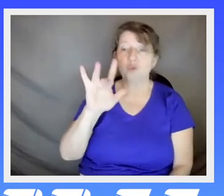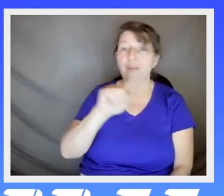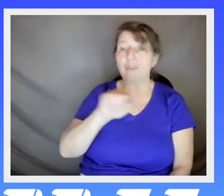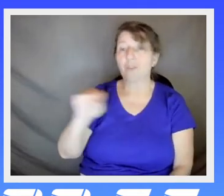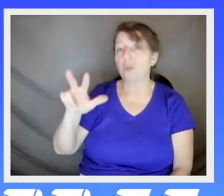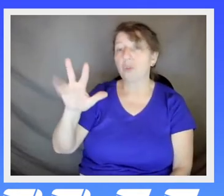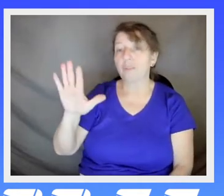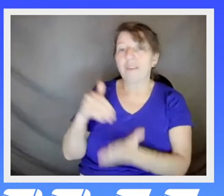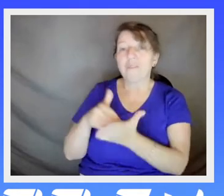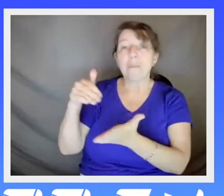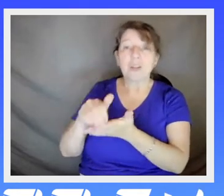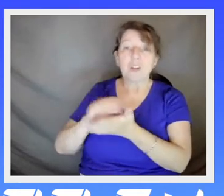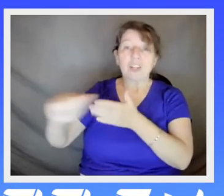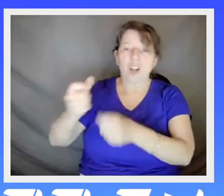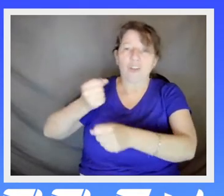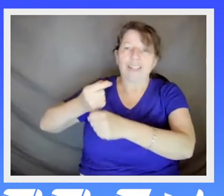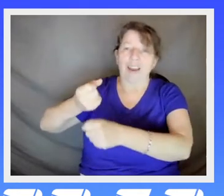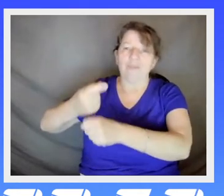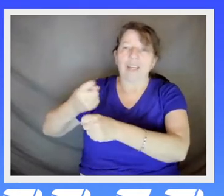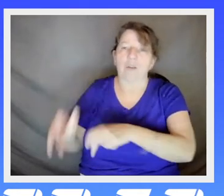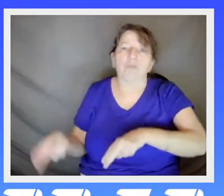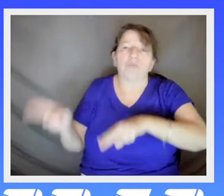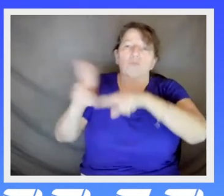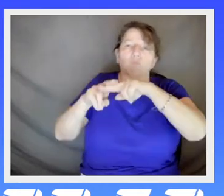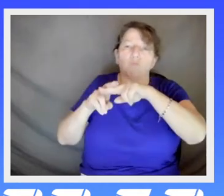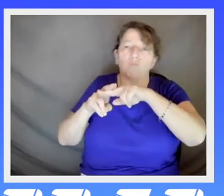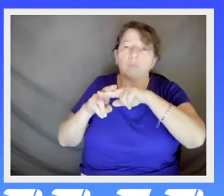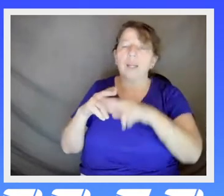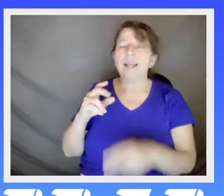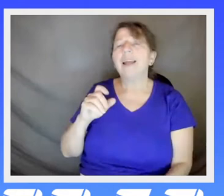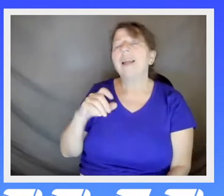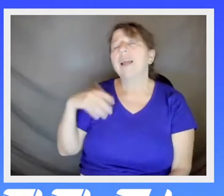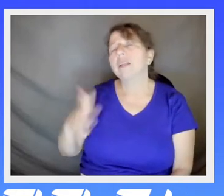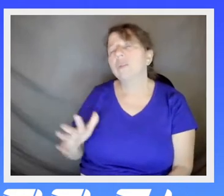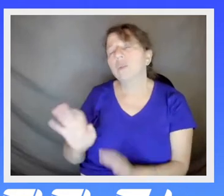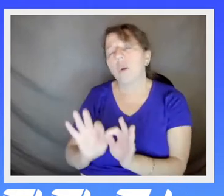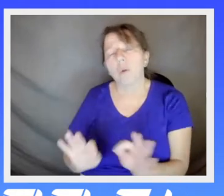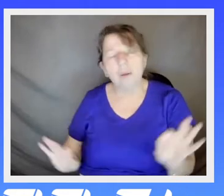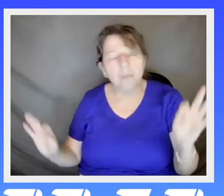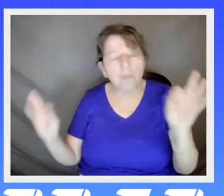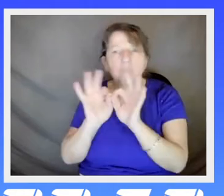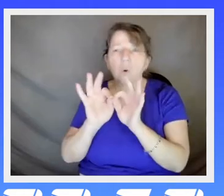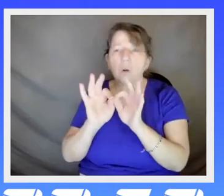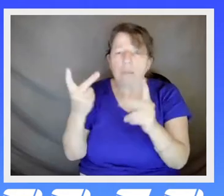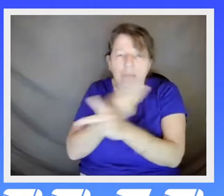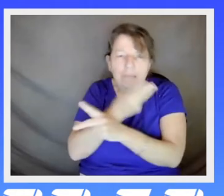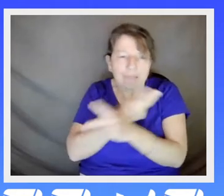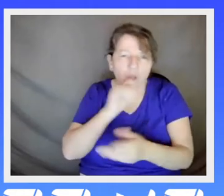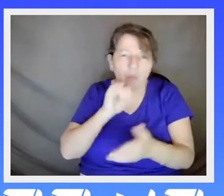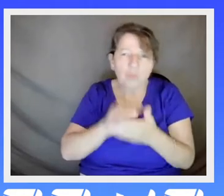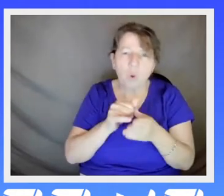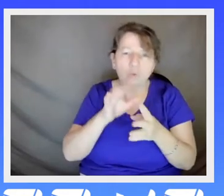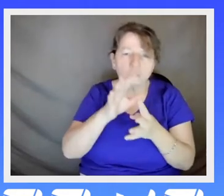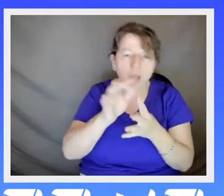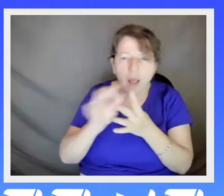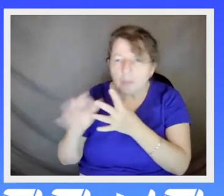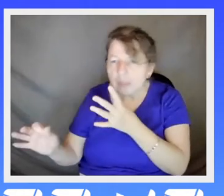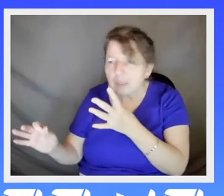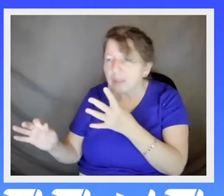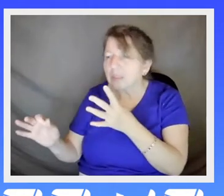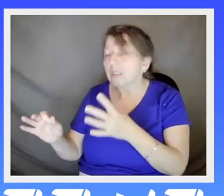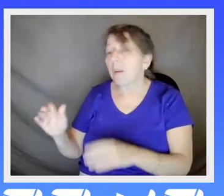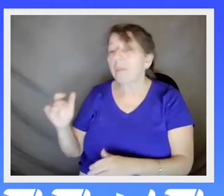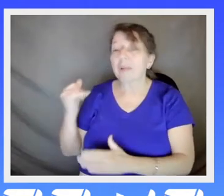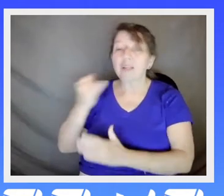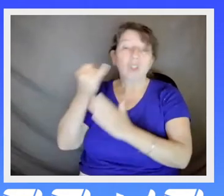to invest in the arts. It is critical that we find ways like that because the arts is such an important part of who we are as a